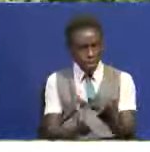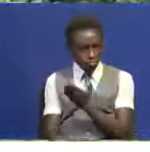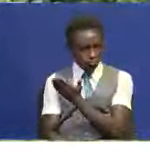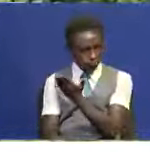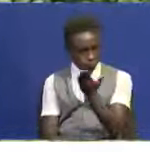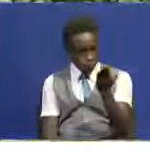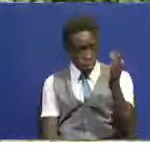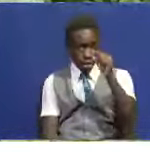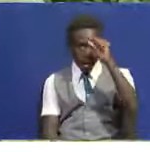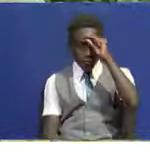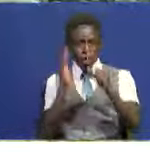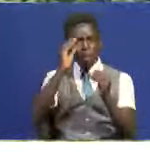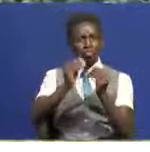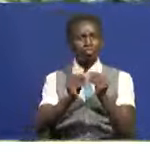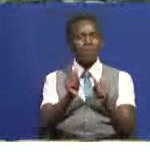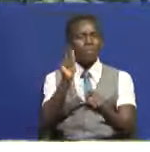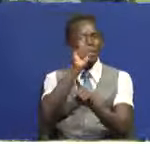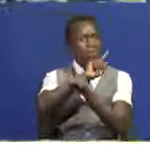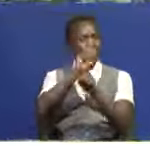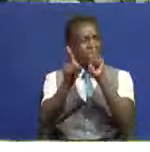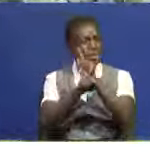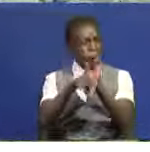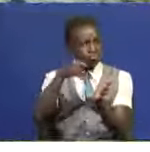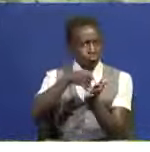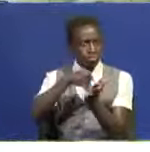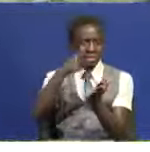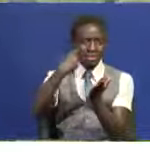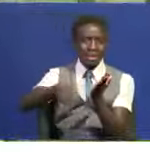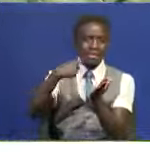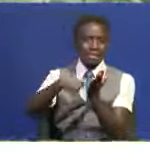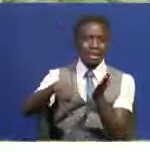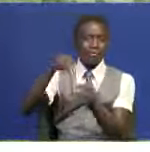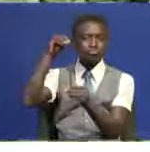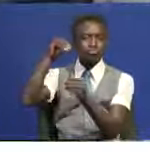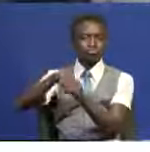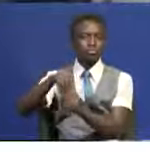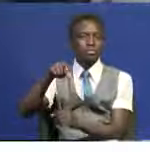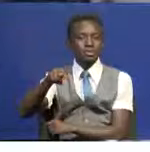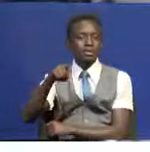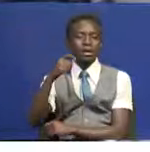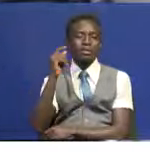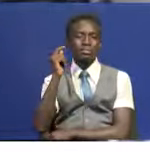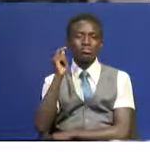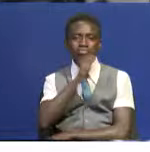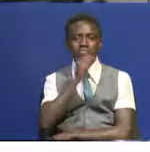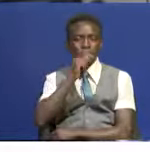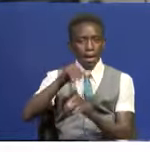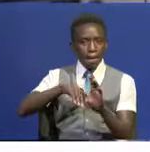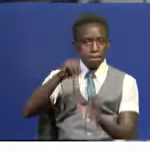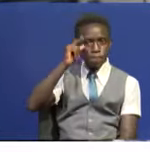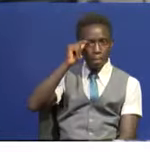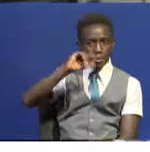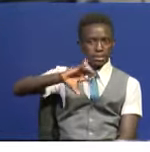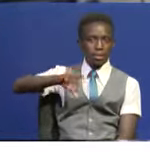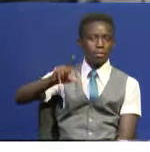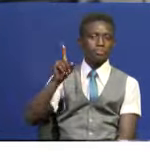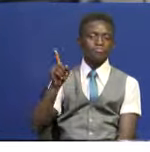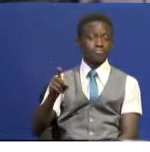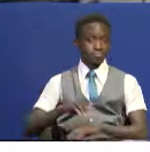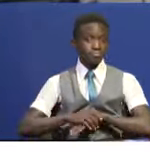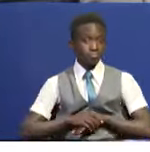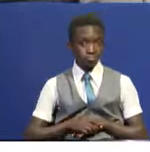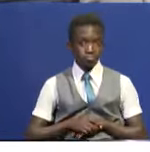be addressing all issues, including the levies imposed on Muguka by coastal counties. Other than the